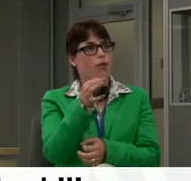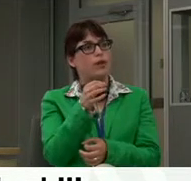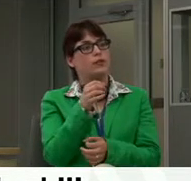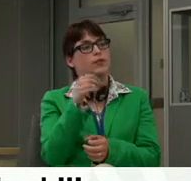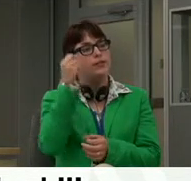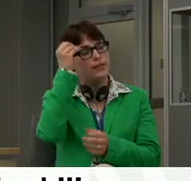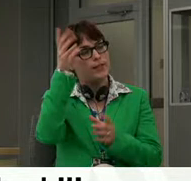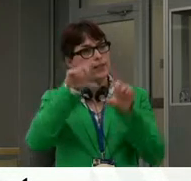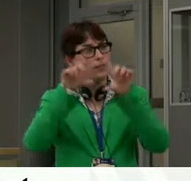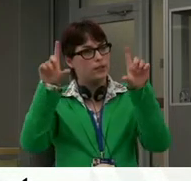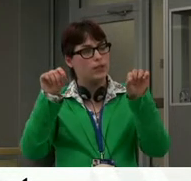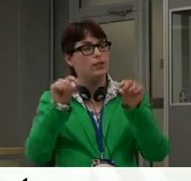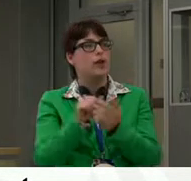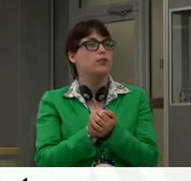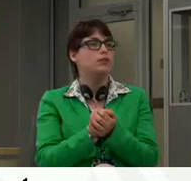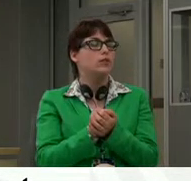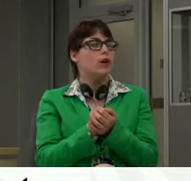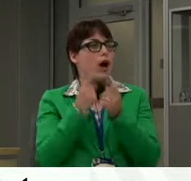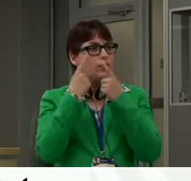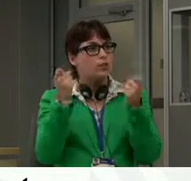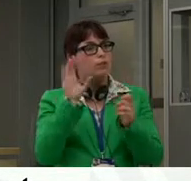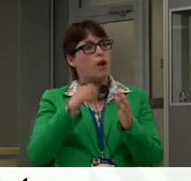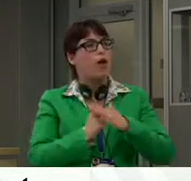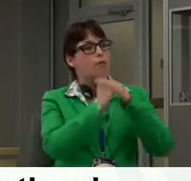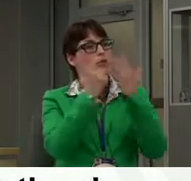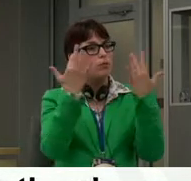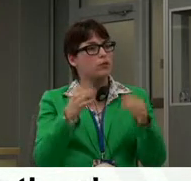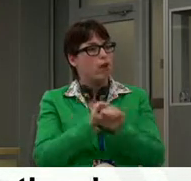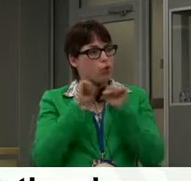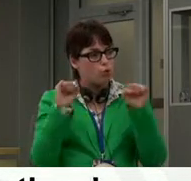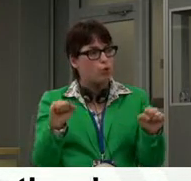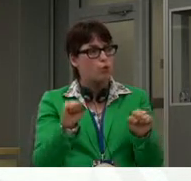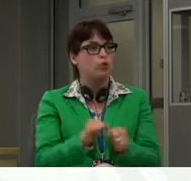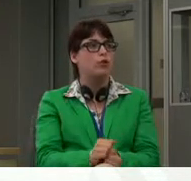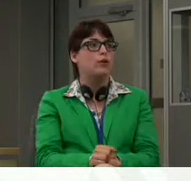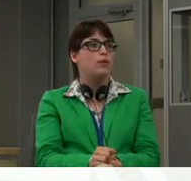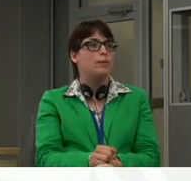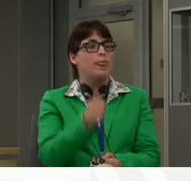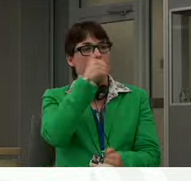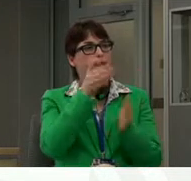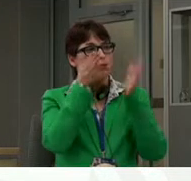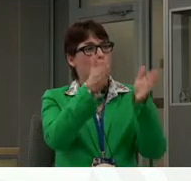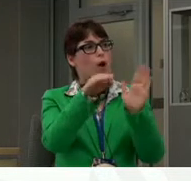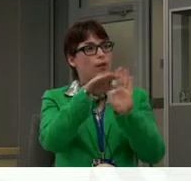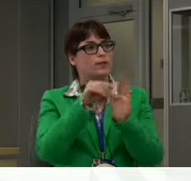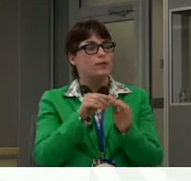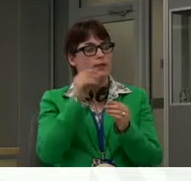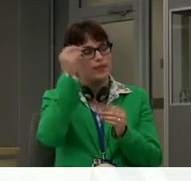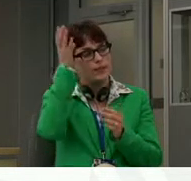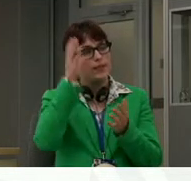corresponds to the standards of educational system in Latvia. The same could be said about the support